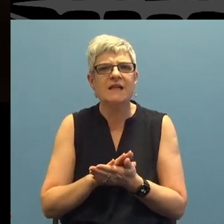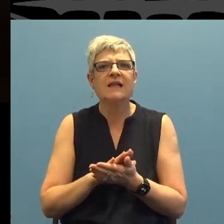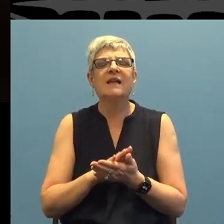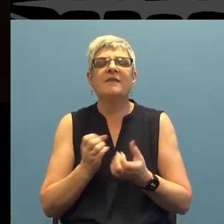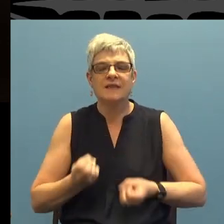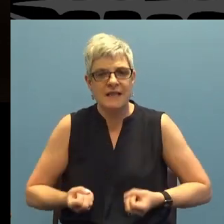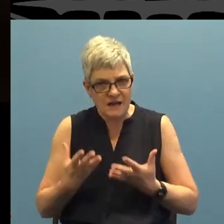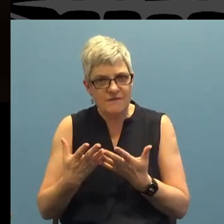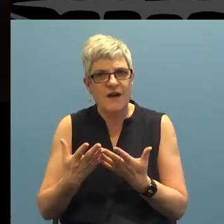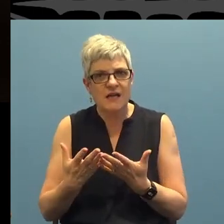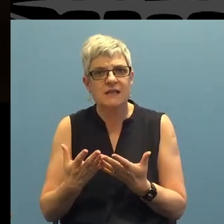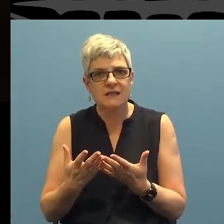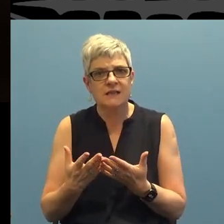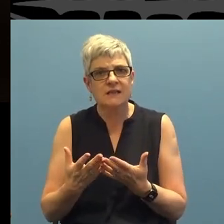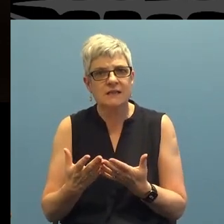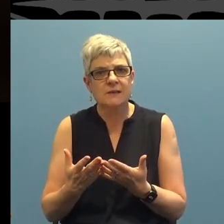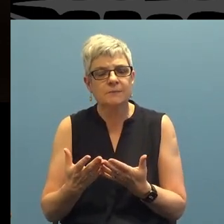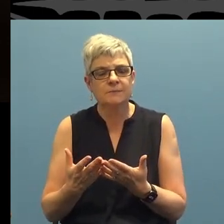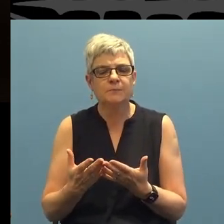sacrifices he made for us.